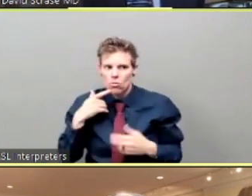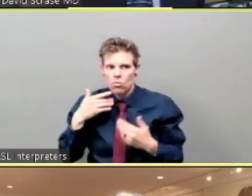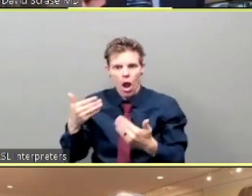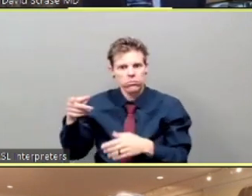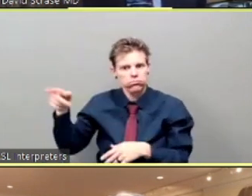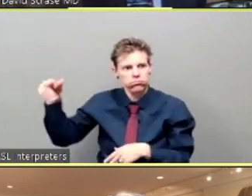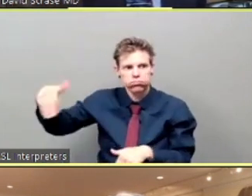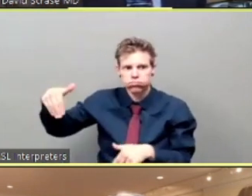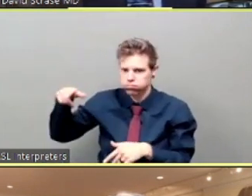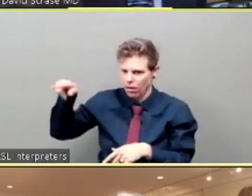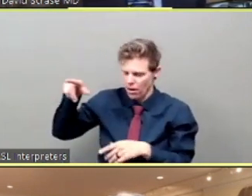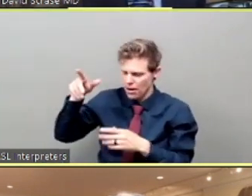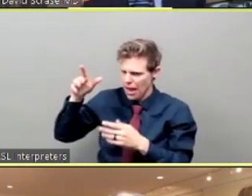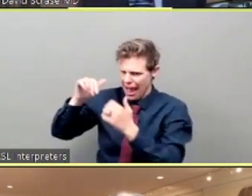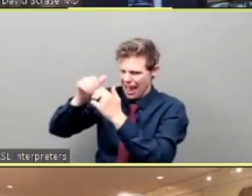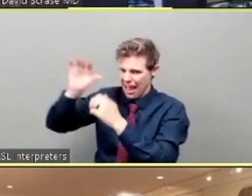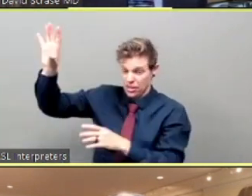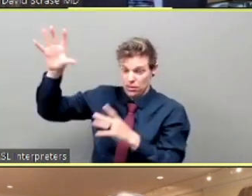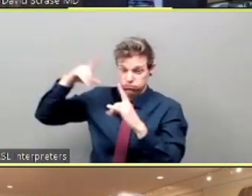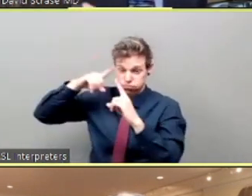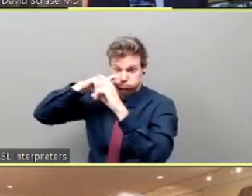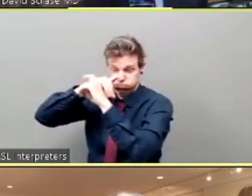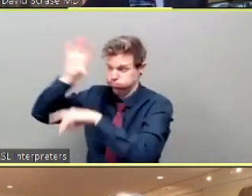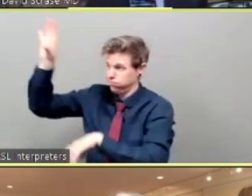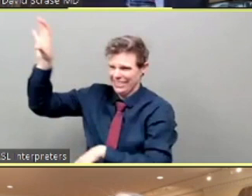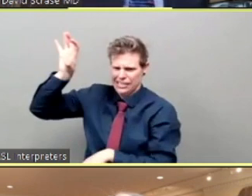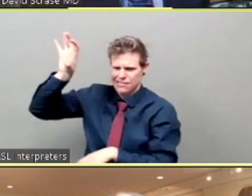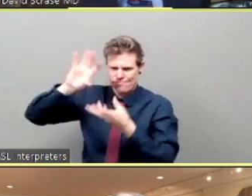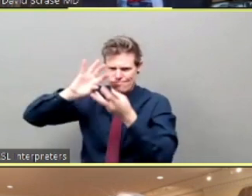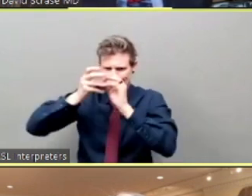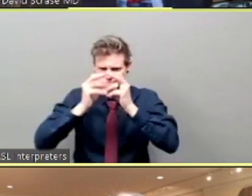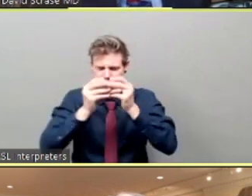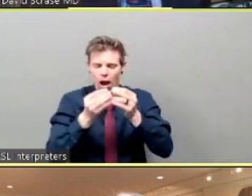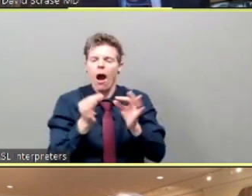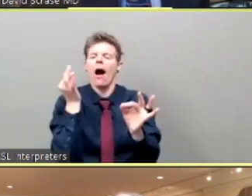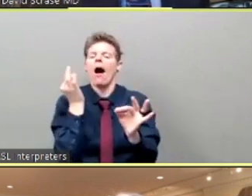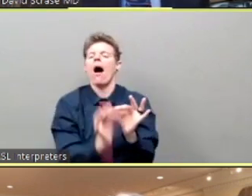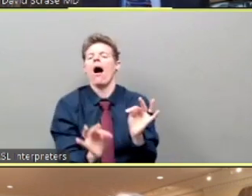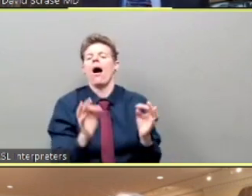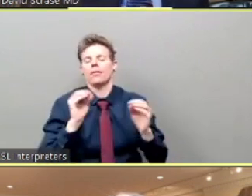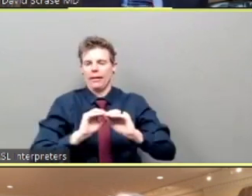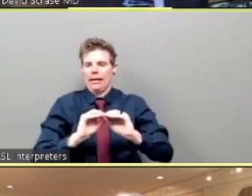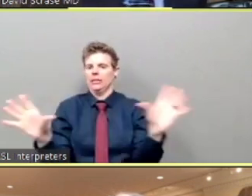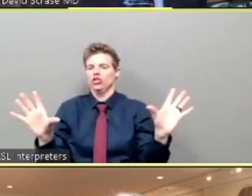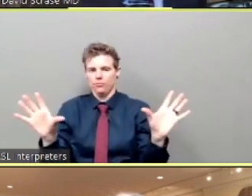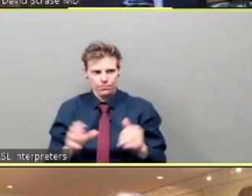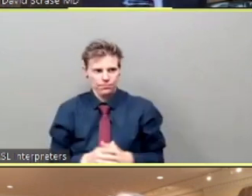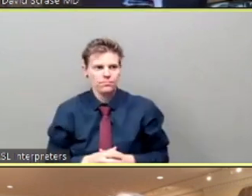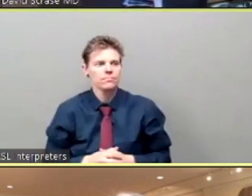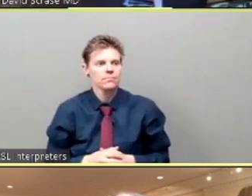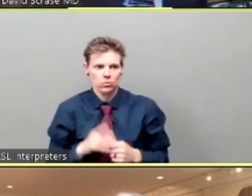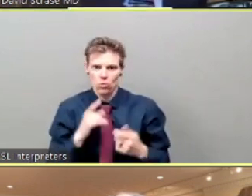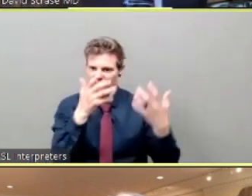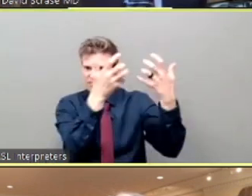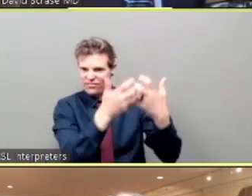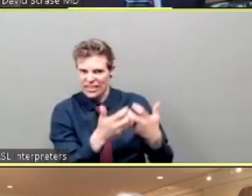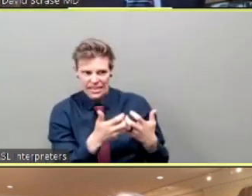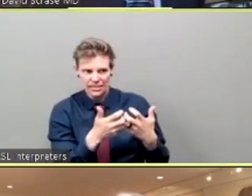at these federal vaccines that are given and accurately assigning them to a county. So great